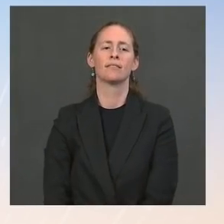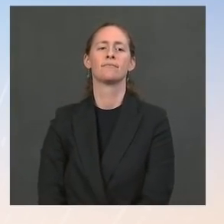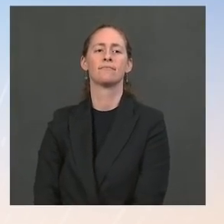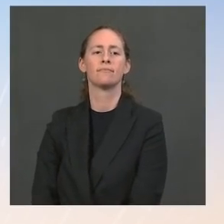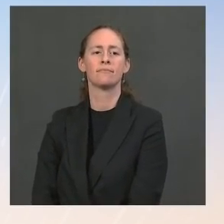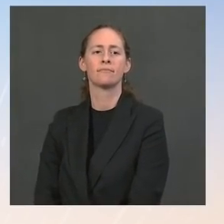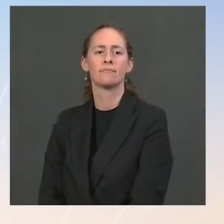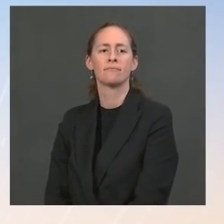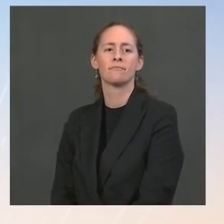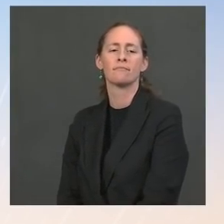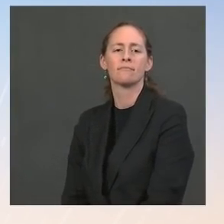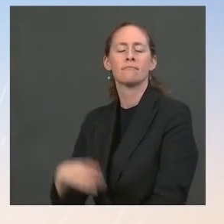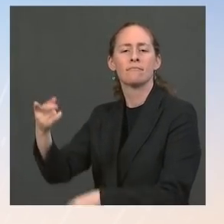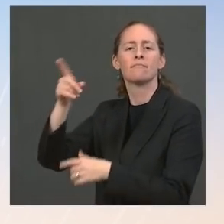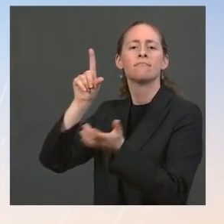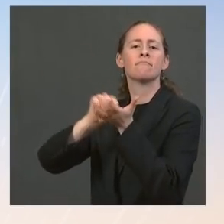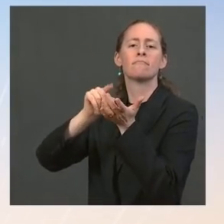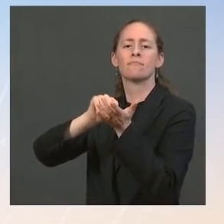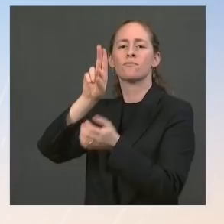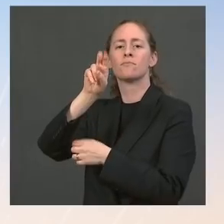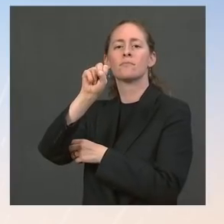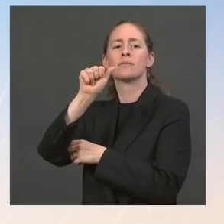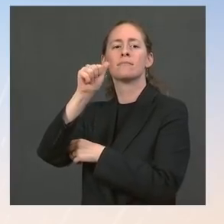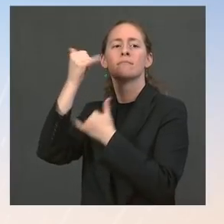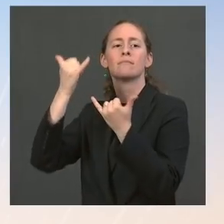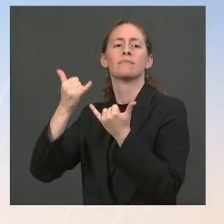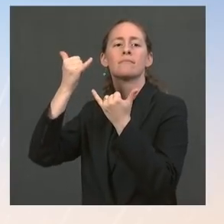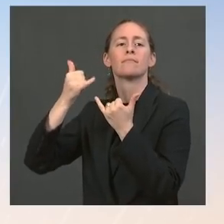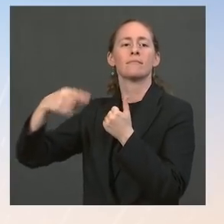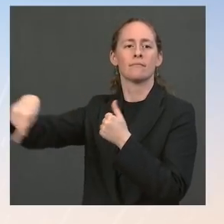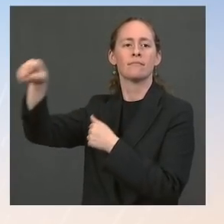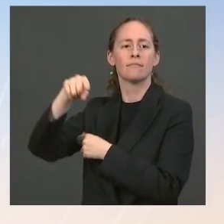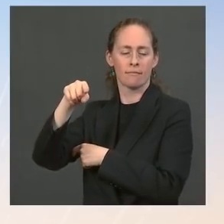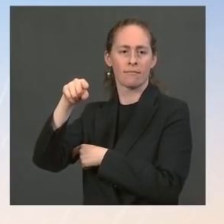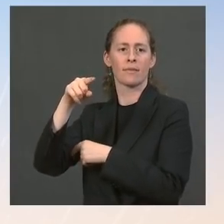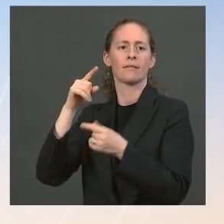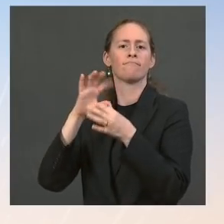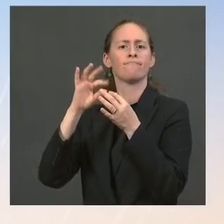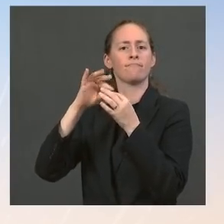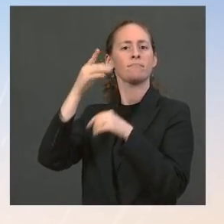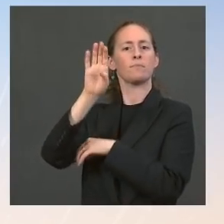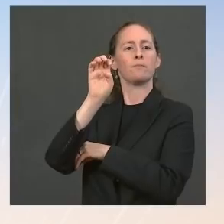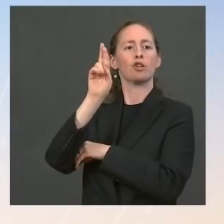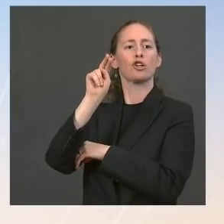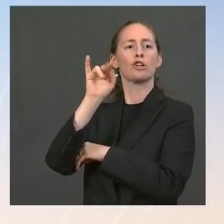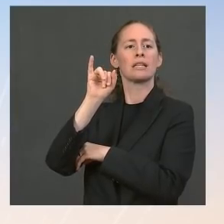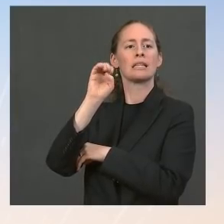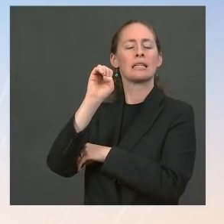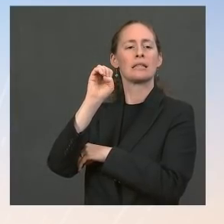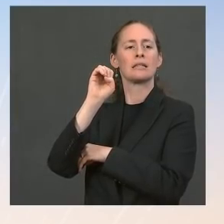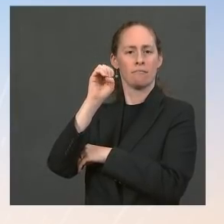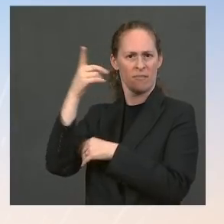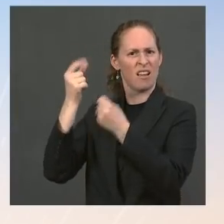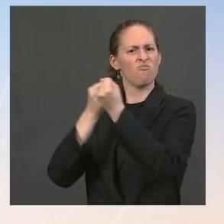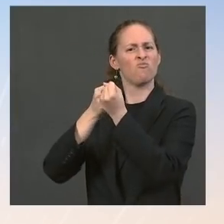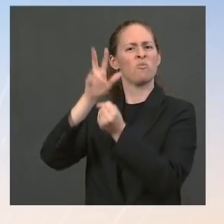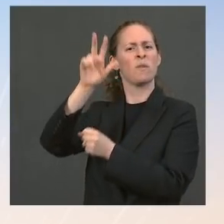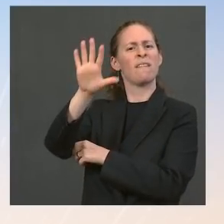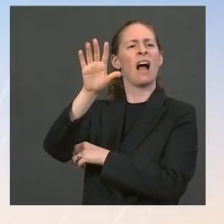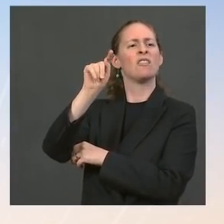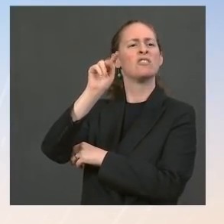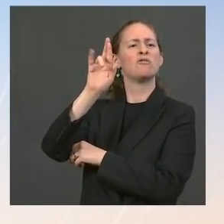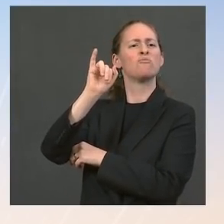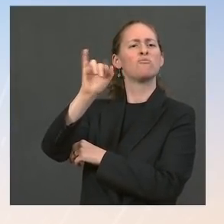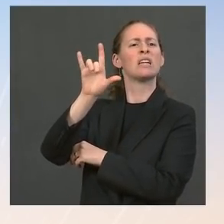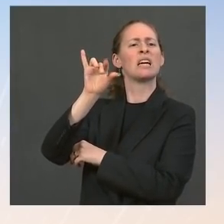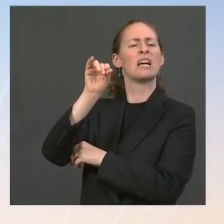this morning, Senator Bernie Sanders defended the $3.5 trillion price tag, asking, please tell me what we should cut. This came out before Senator Manchin